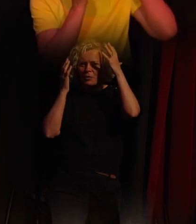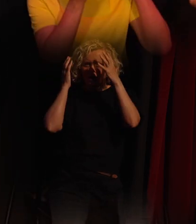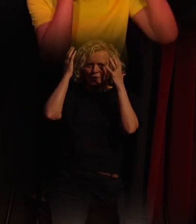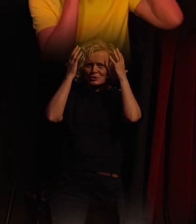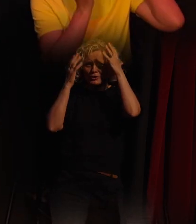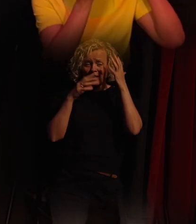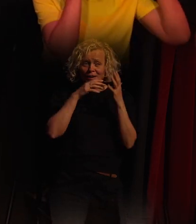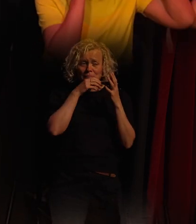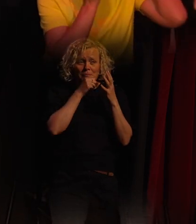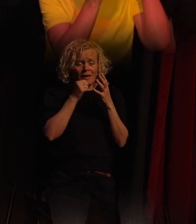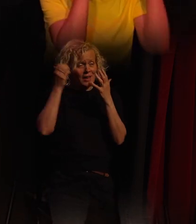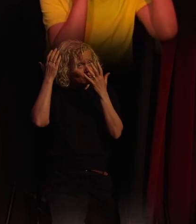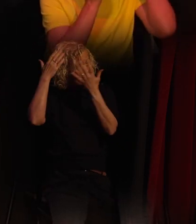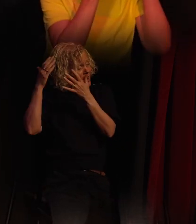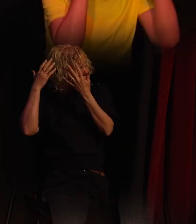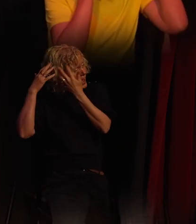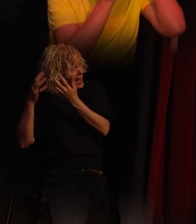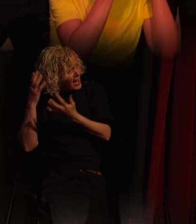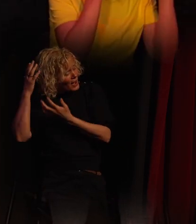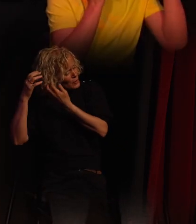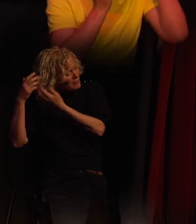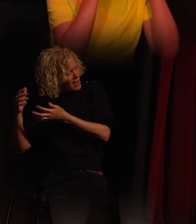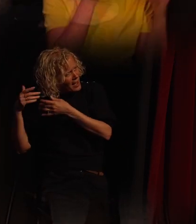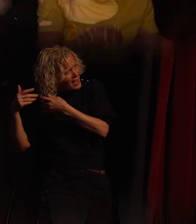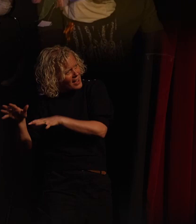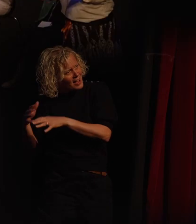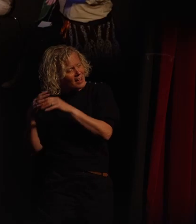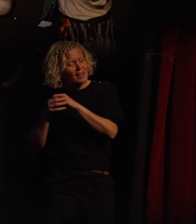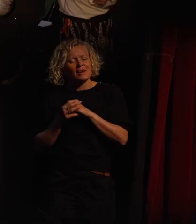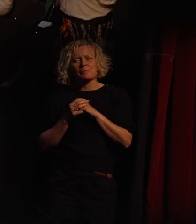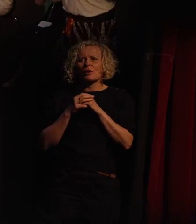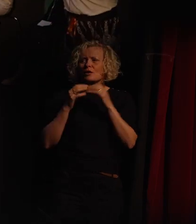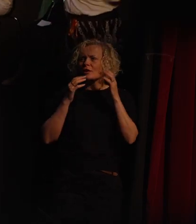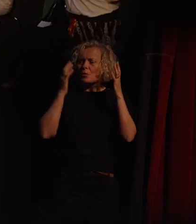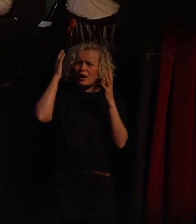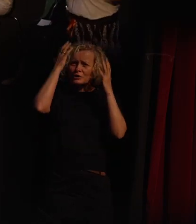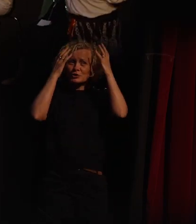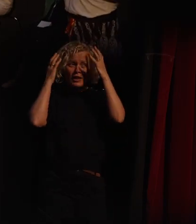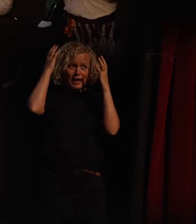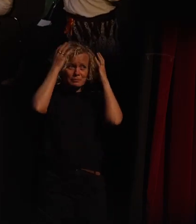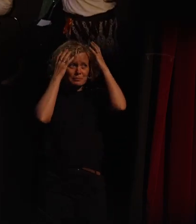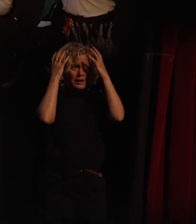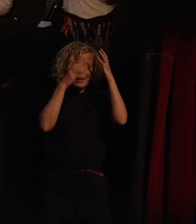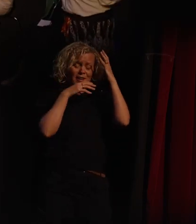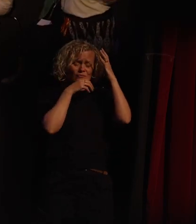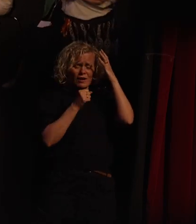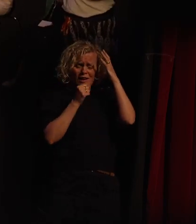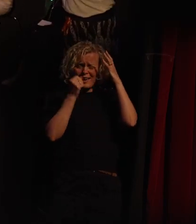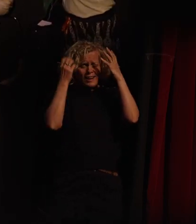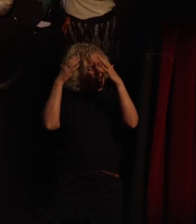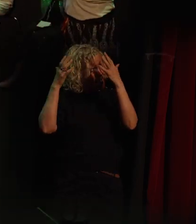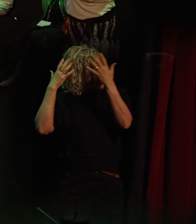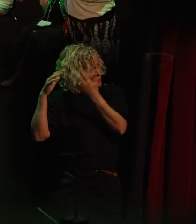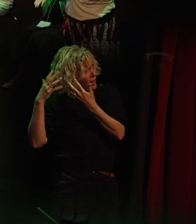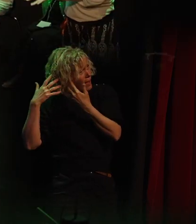gonna wash that man right out of my hair. I'm gonna wash that man